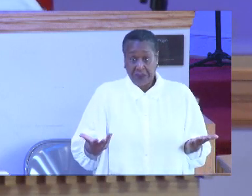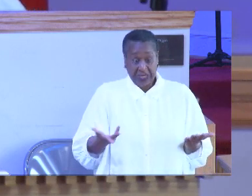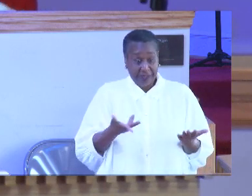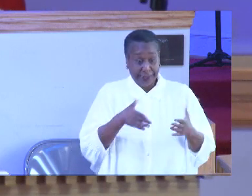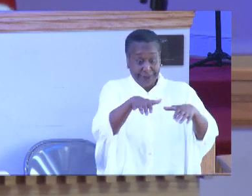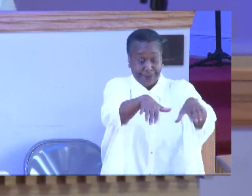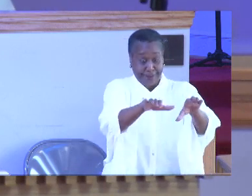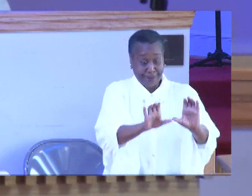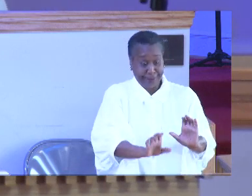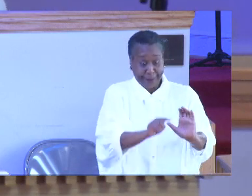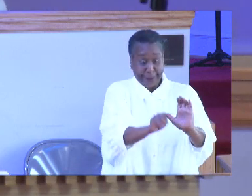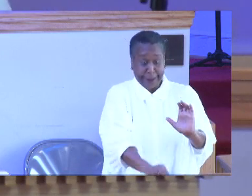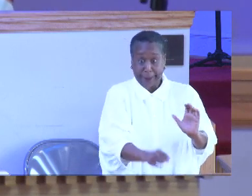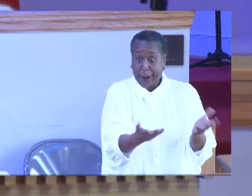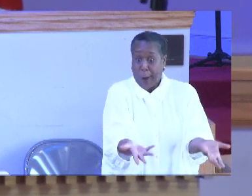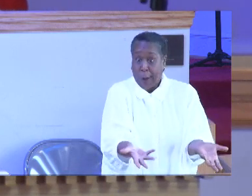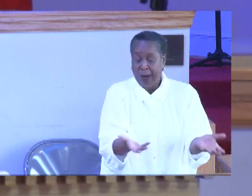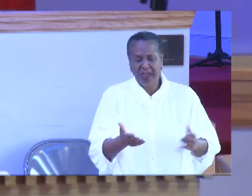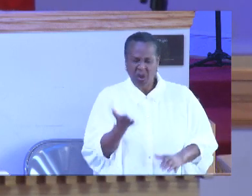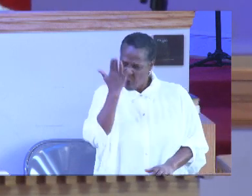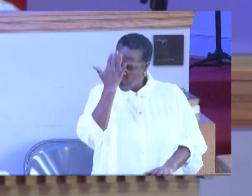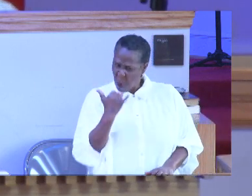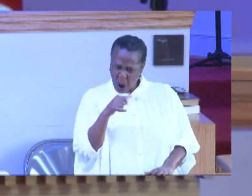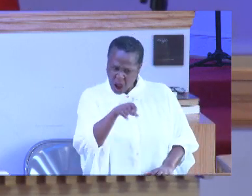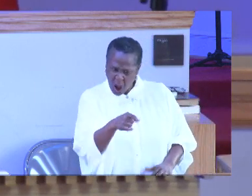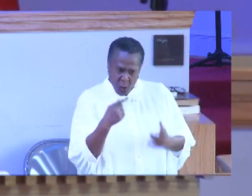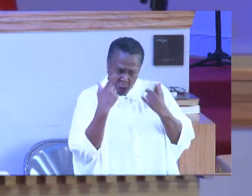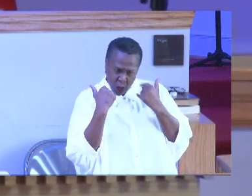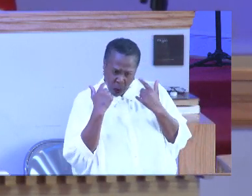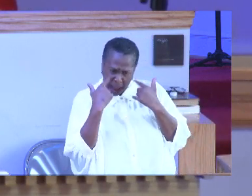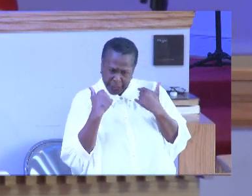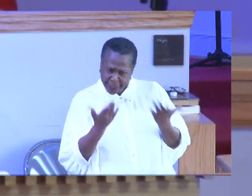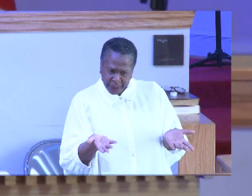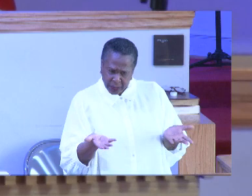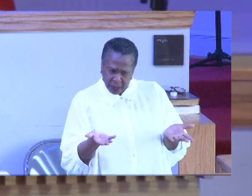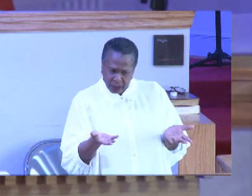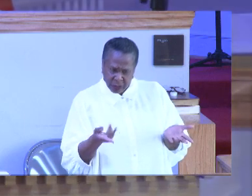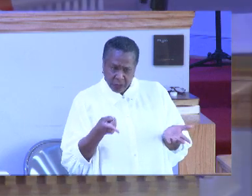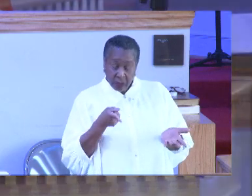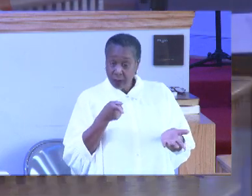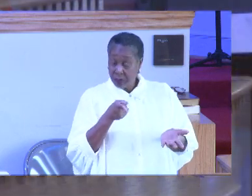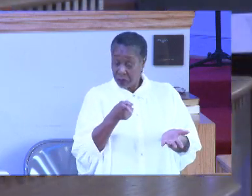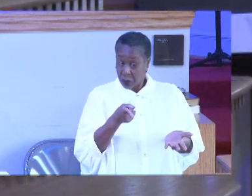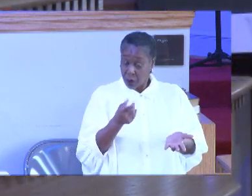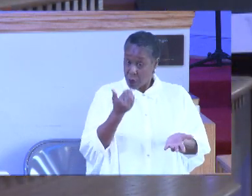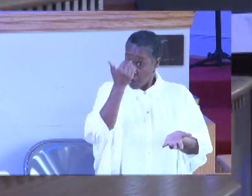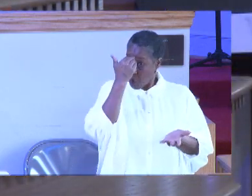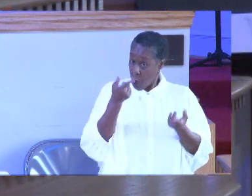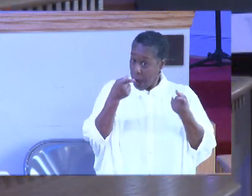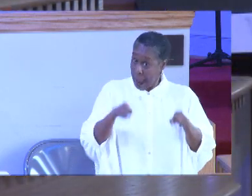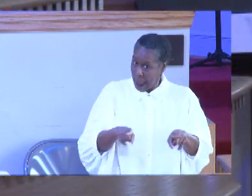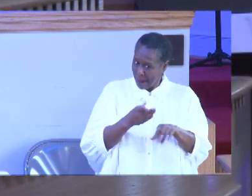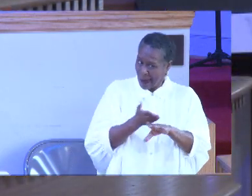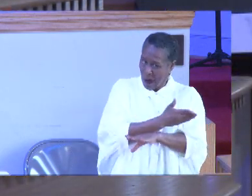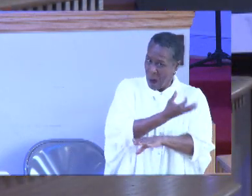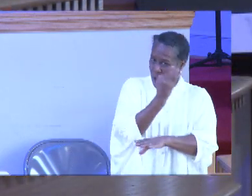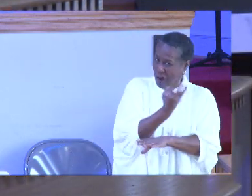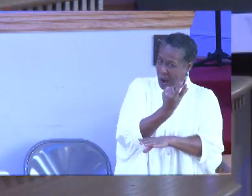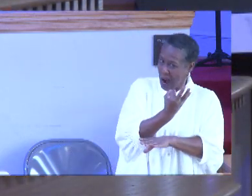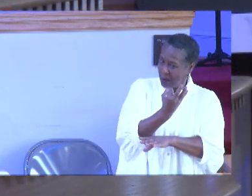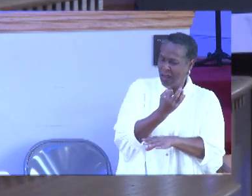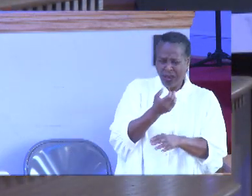cemetery. Why are you crying? If you only knew what had happened on Friday, you might cry